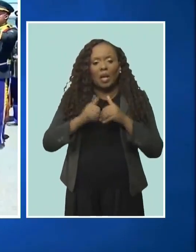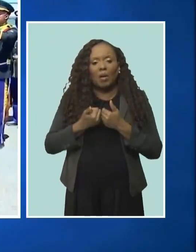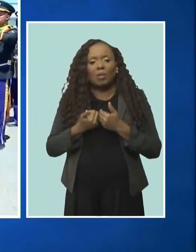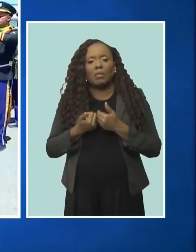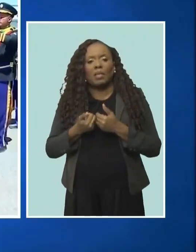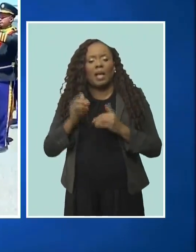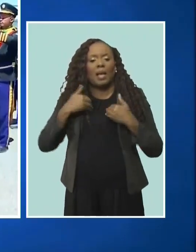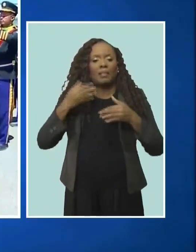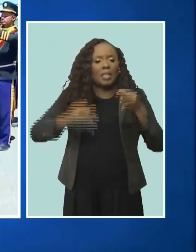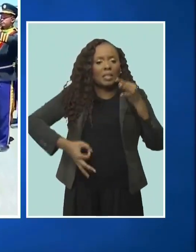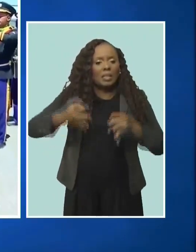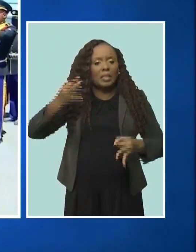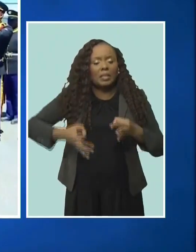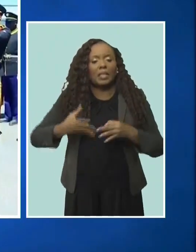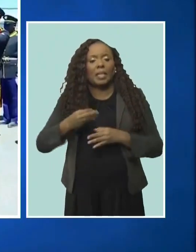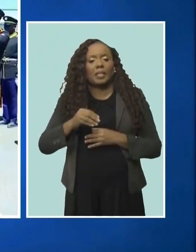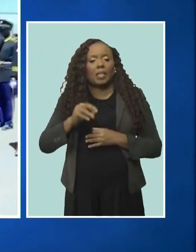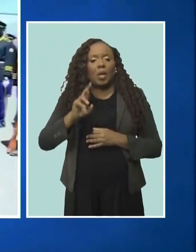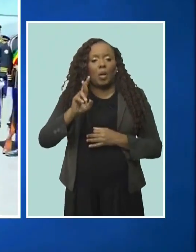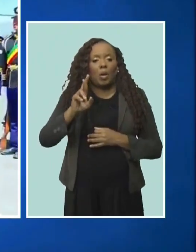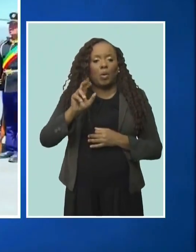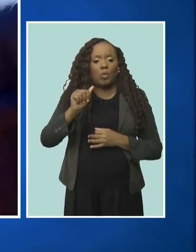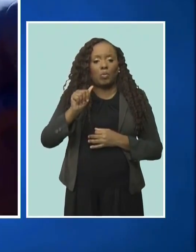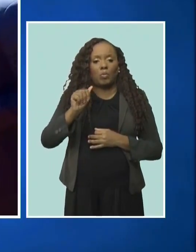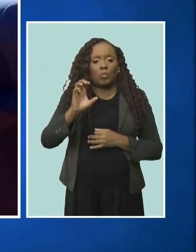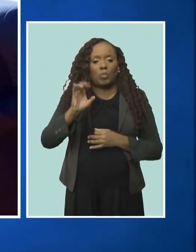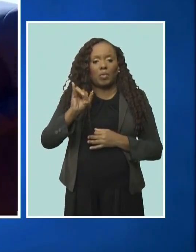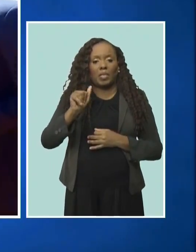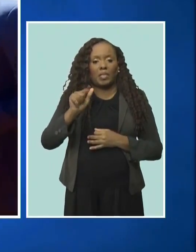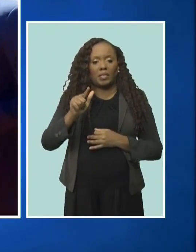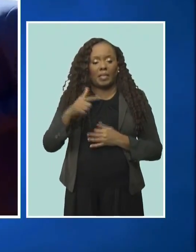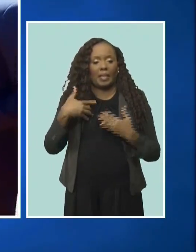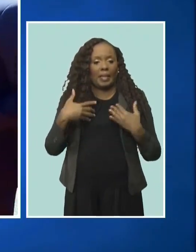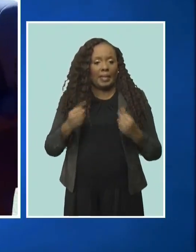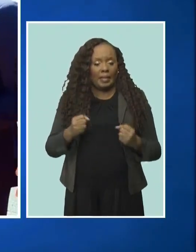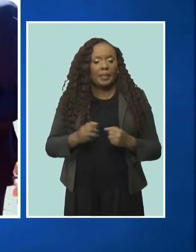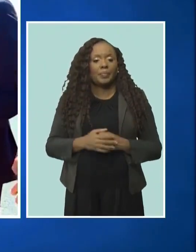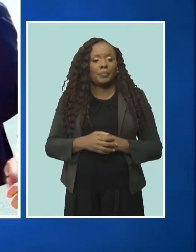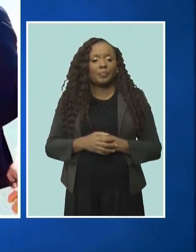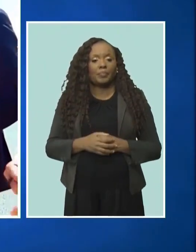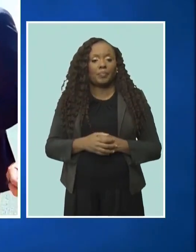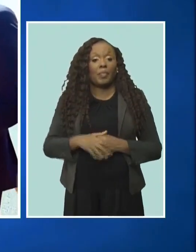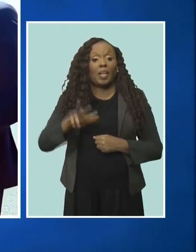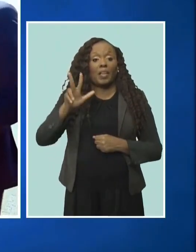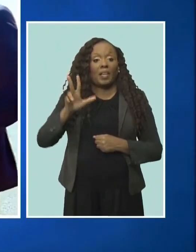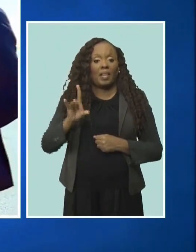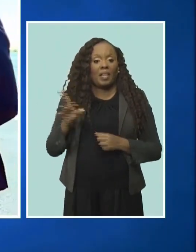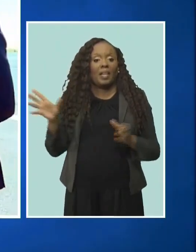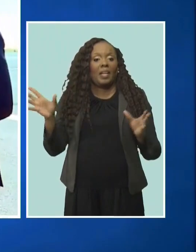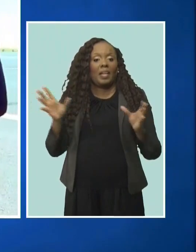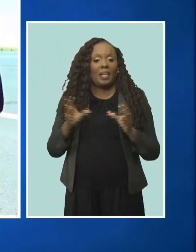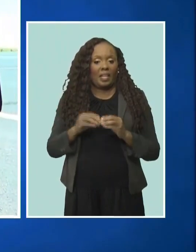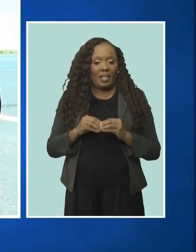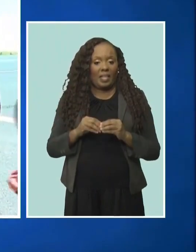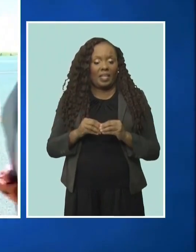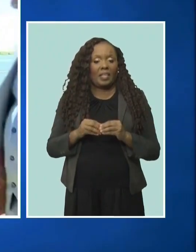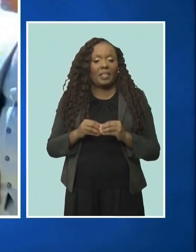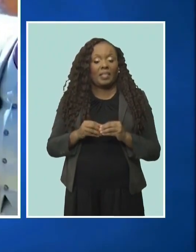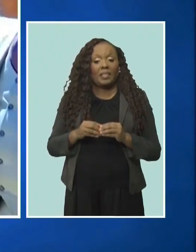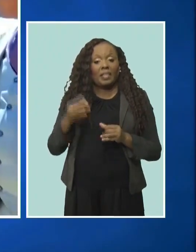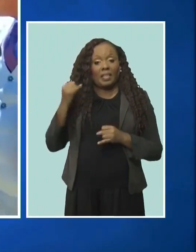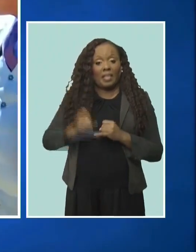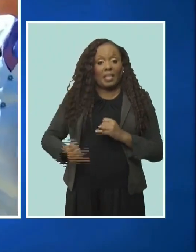racial healing across the continent. The 38th ordinary session of the Assembly of the AU Heads of State